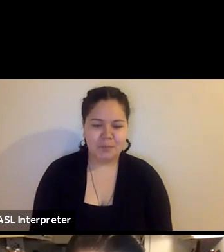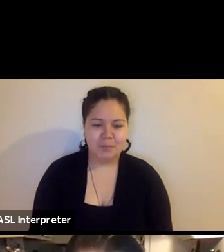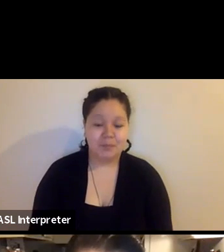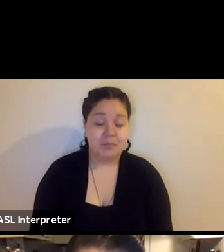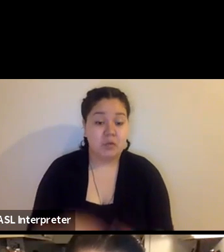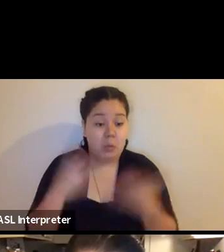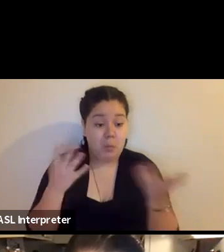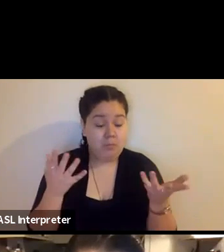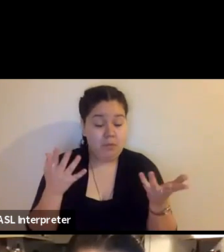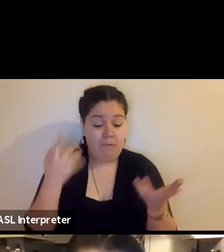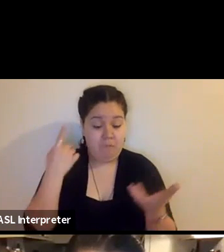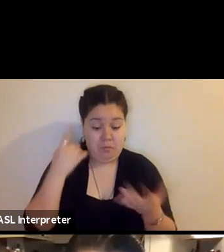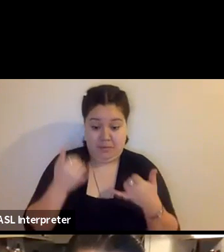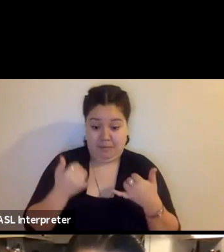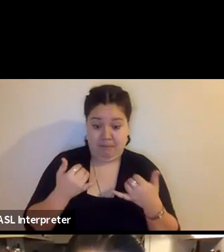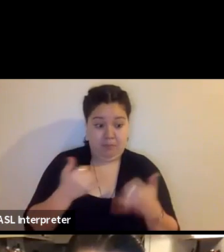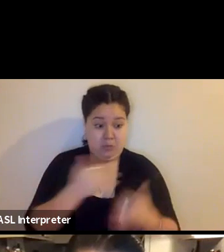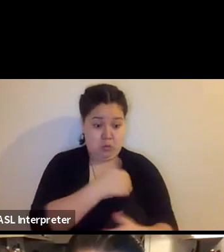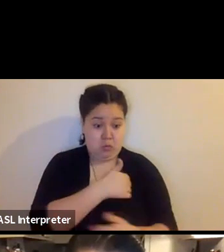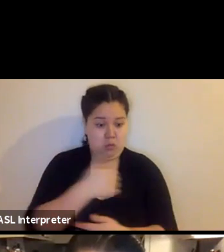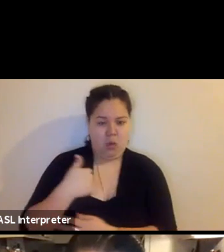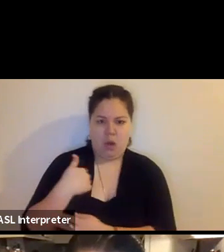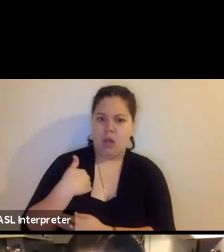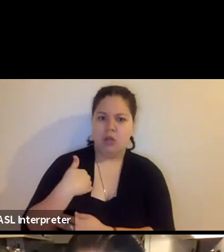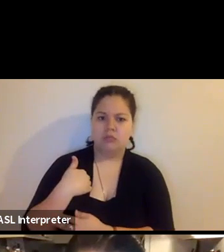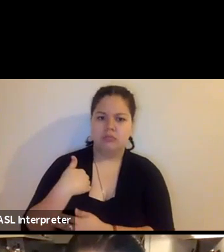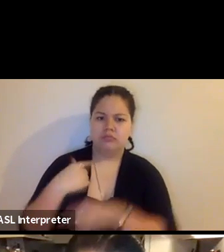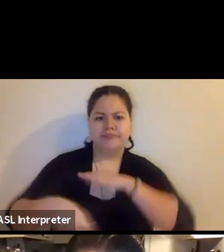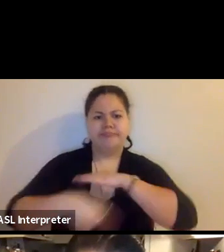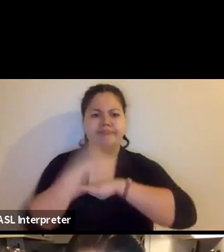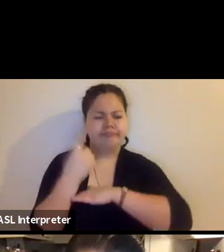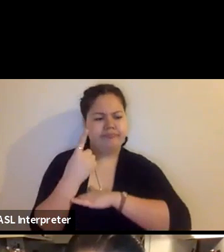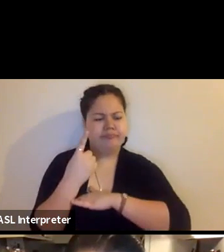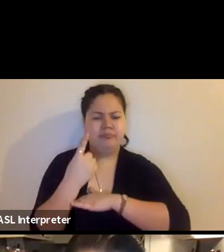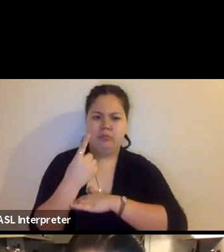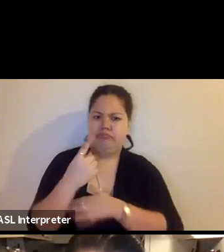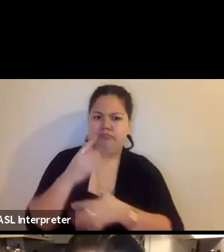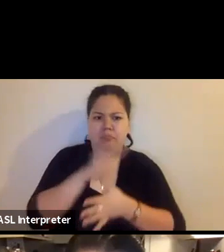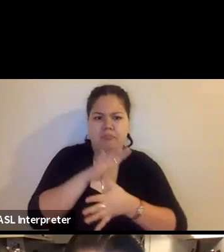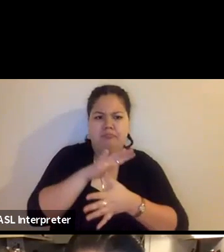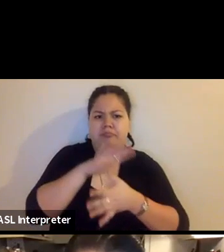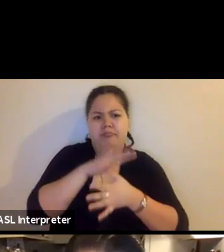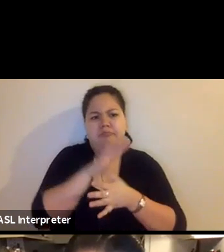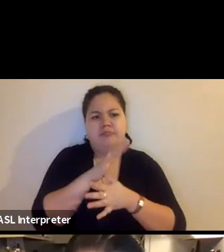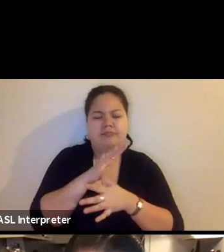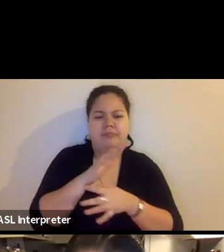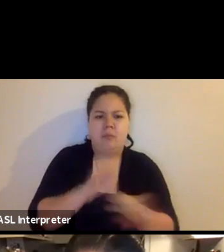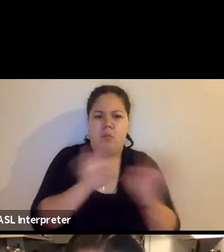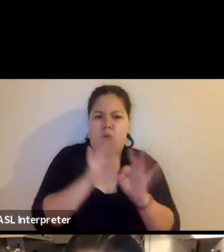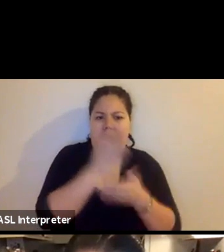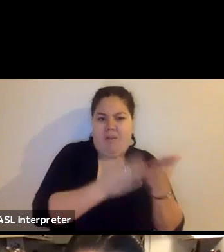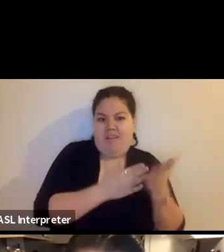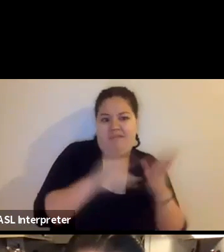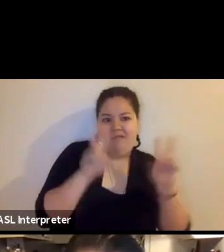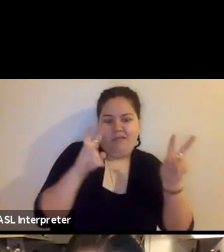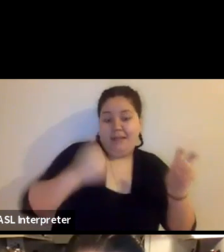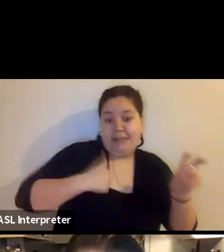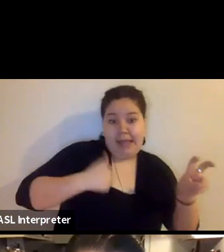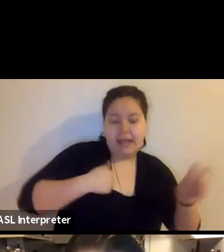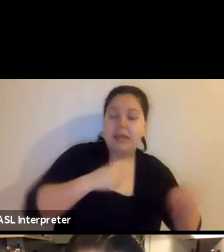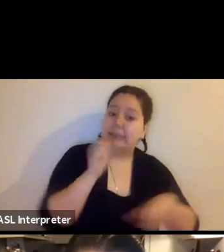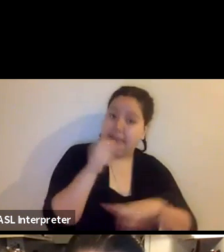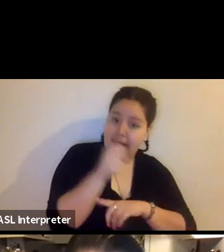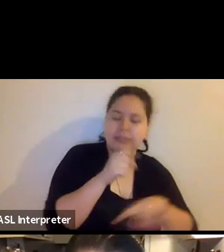economic engine of the modern day place they call Canada is not so